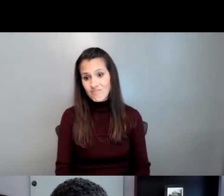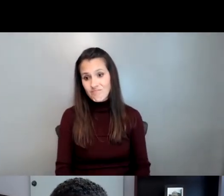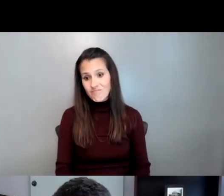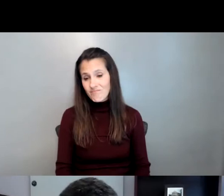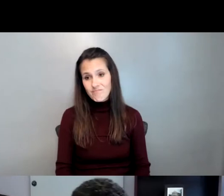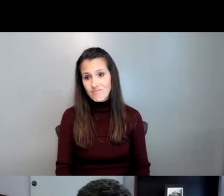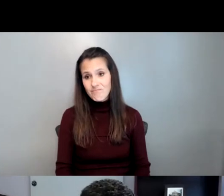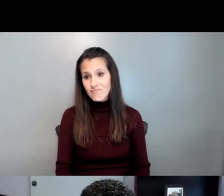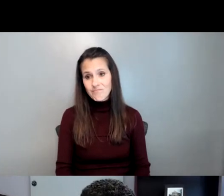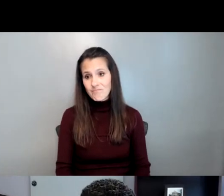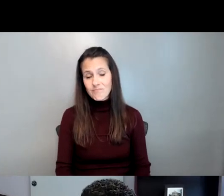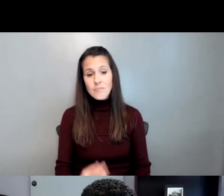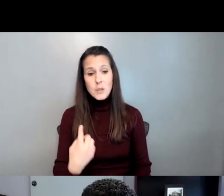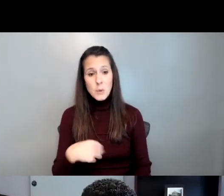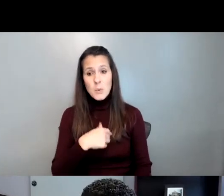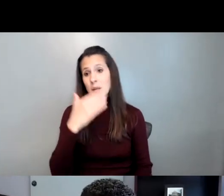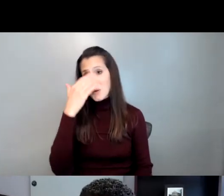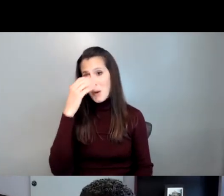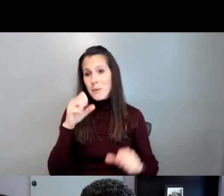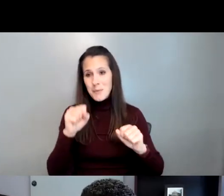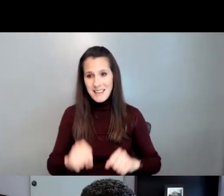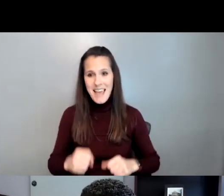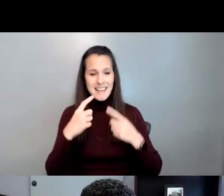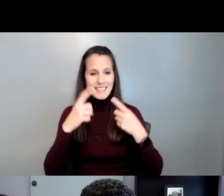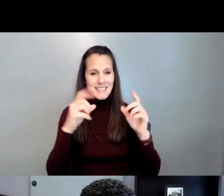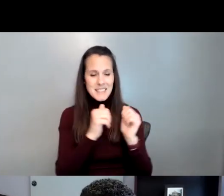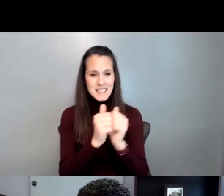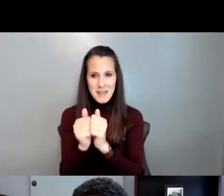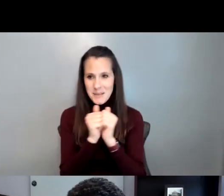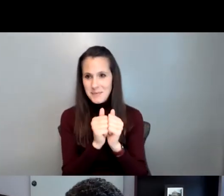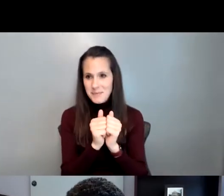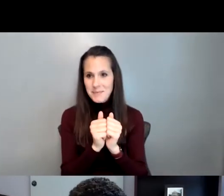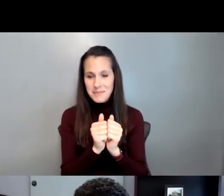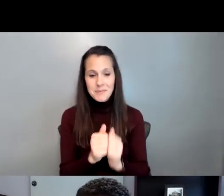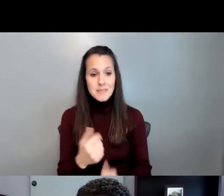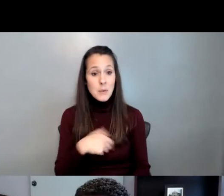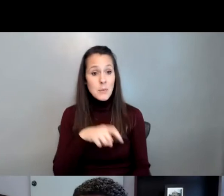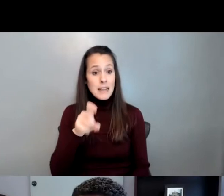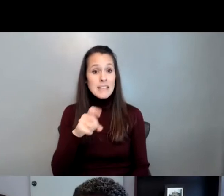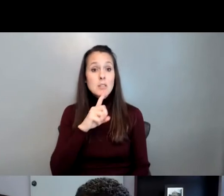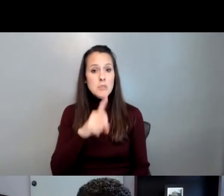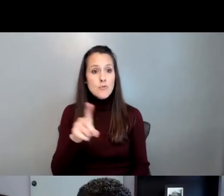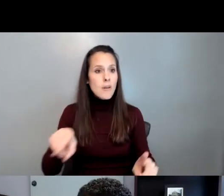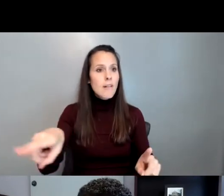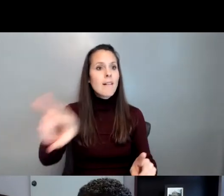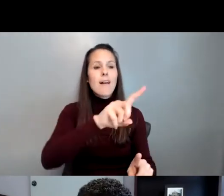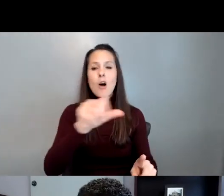We know that we can do this together. We need to make sure that others are aware of that as